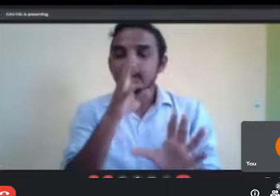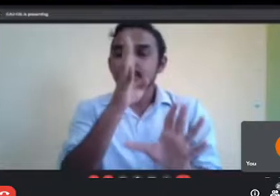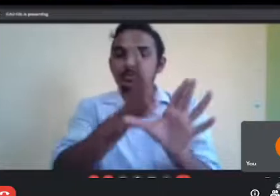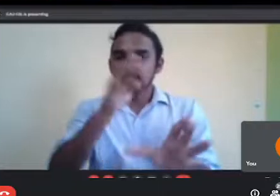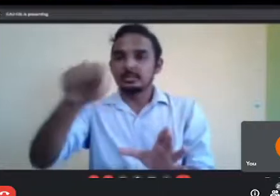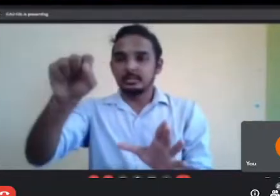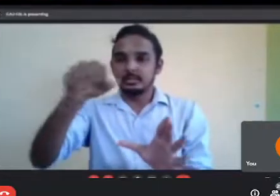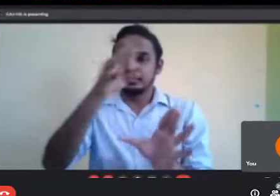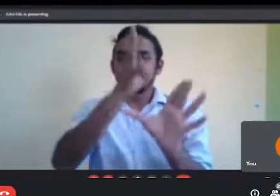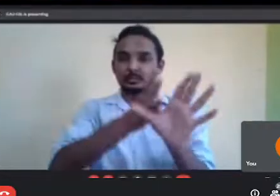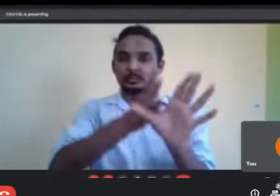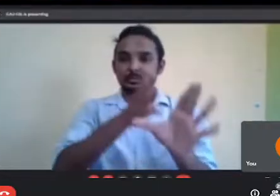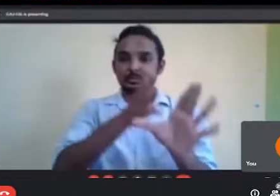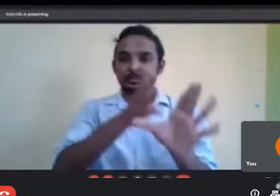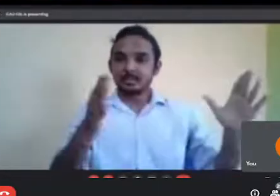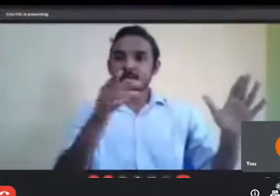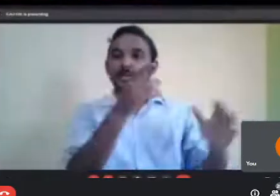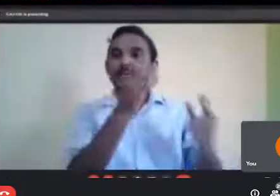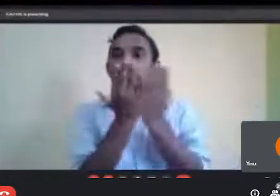4 years